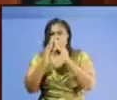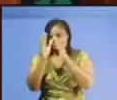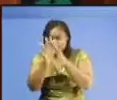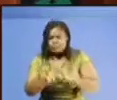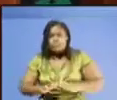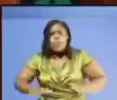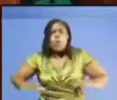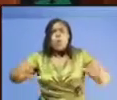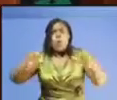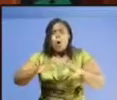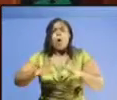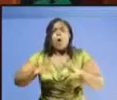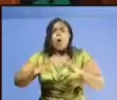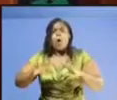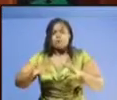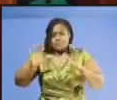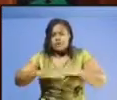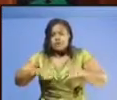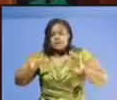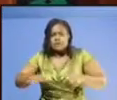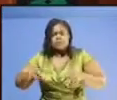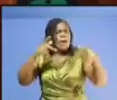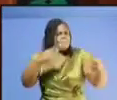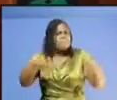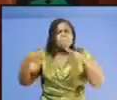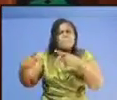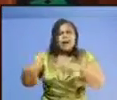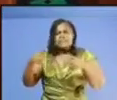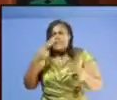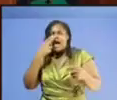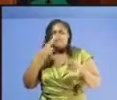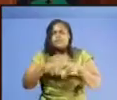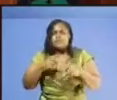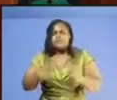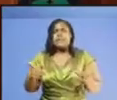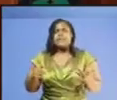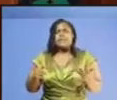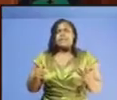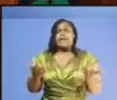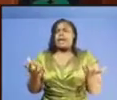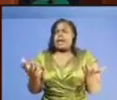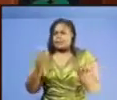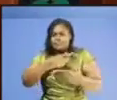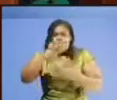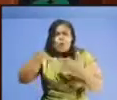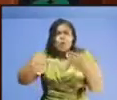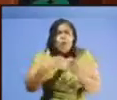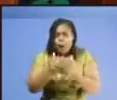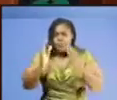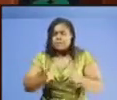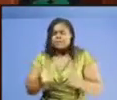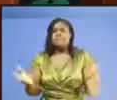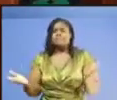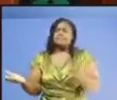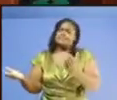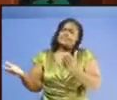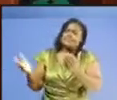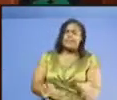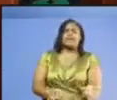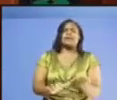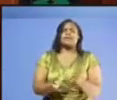were having a birthday party, and they are all